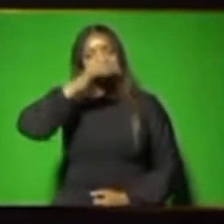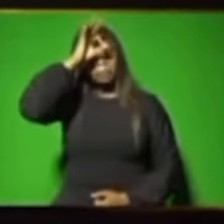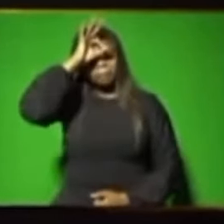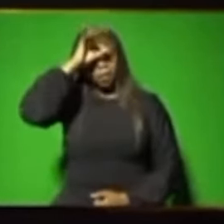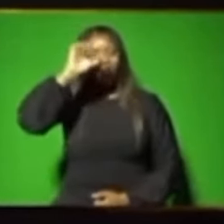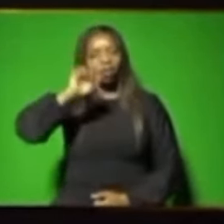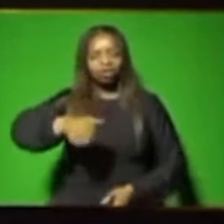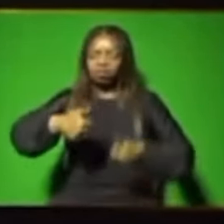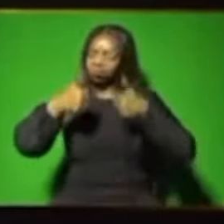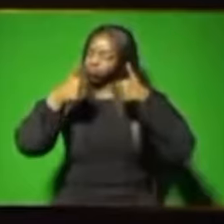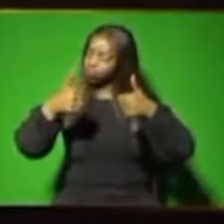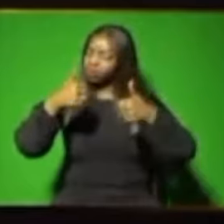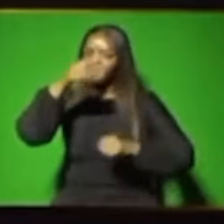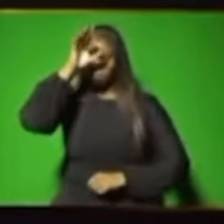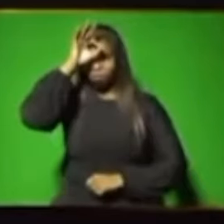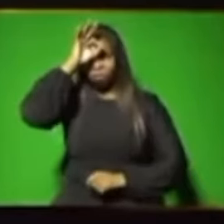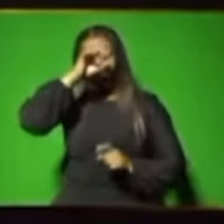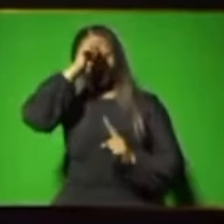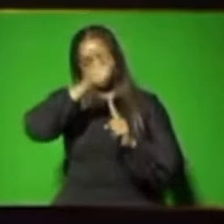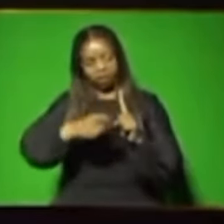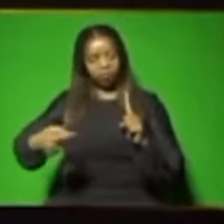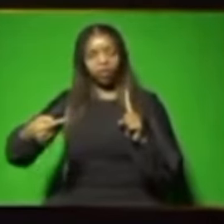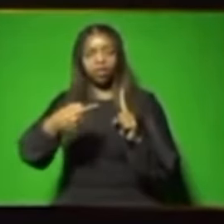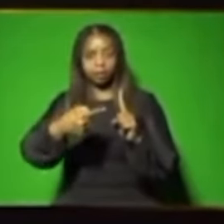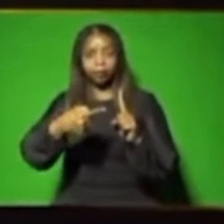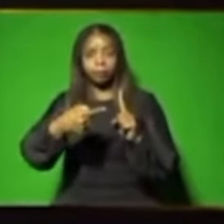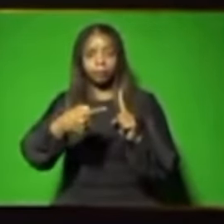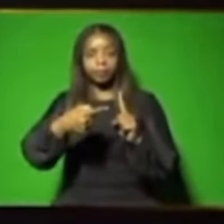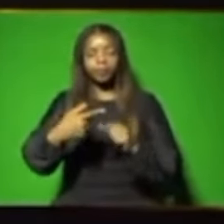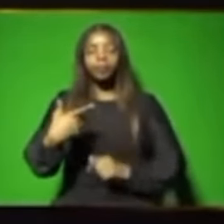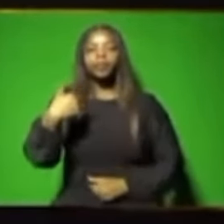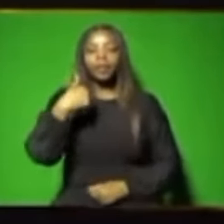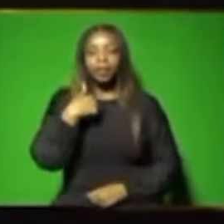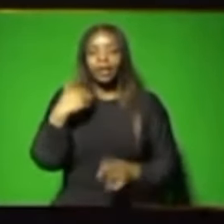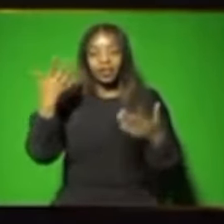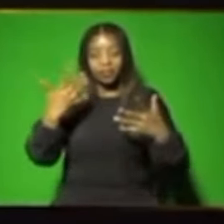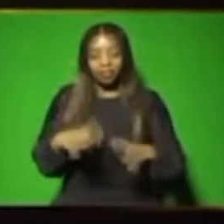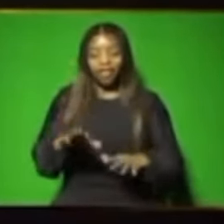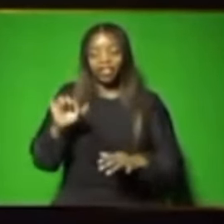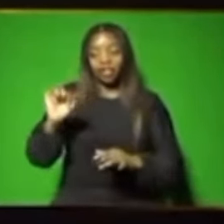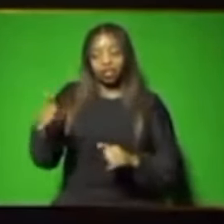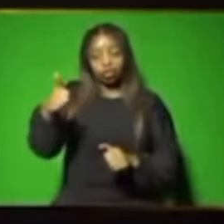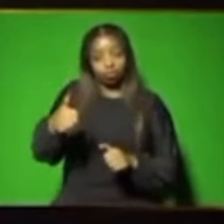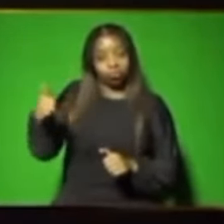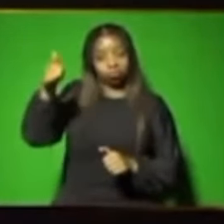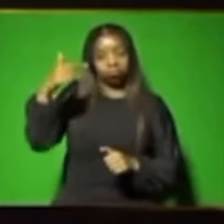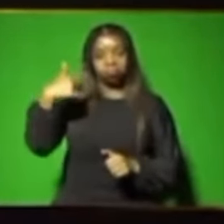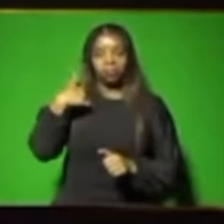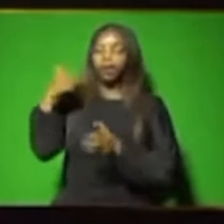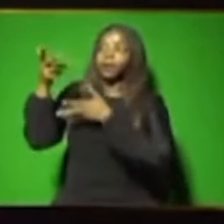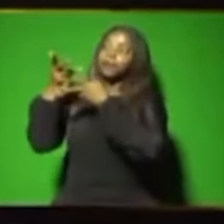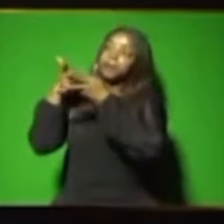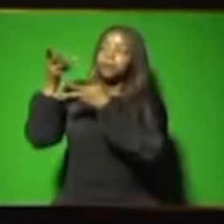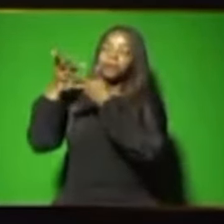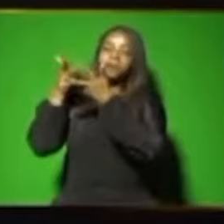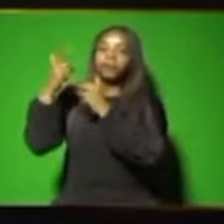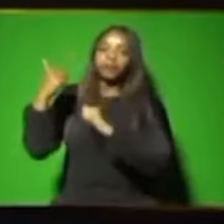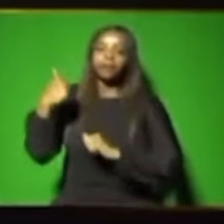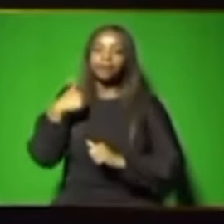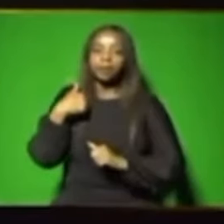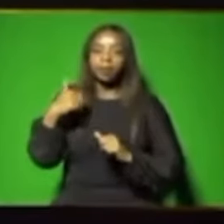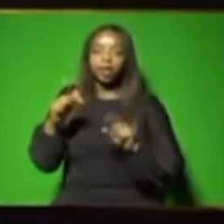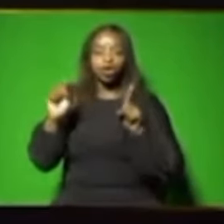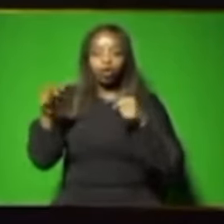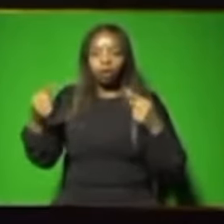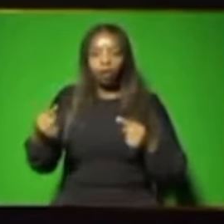good policeman. Kibuletse le khunwa hao. And nkasi ke ka ema